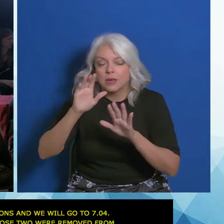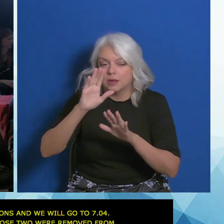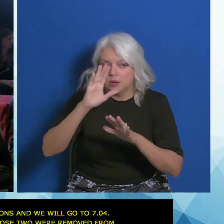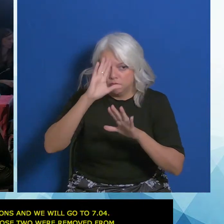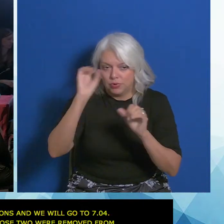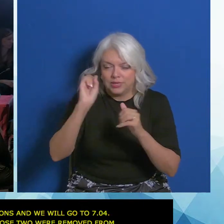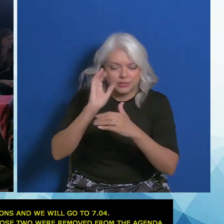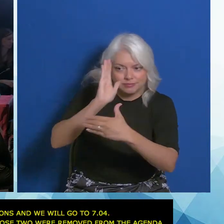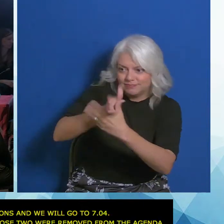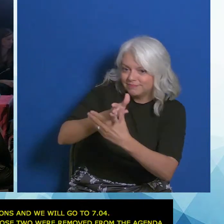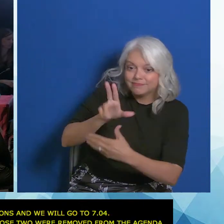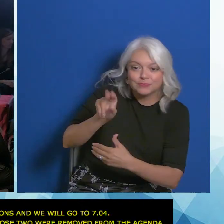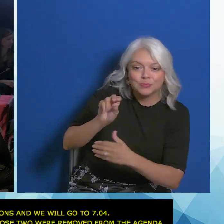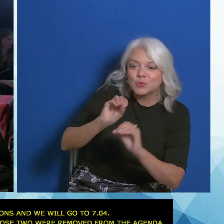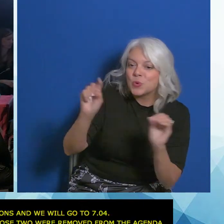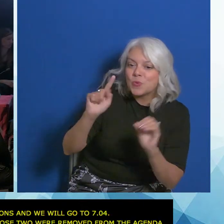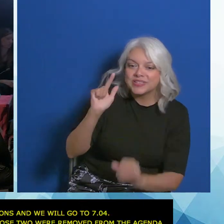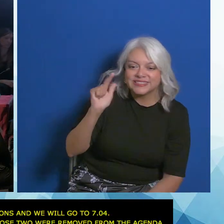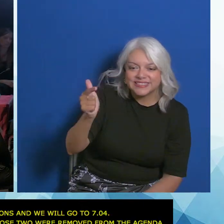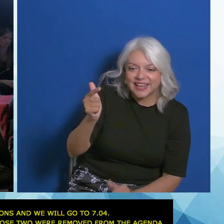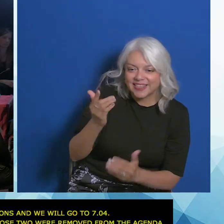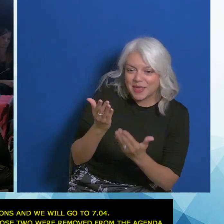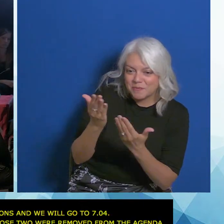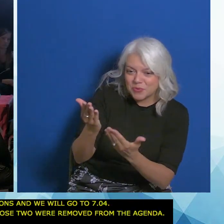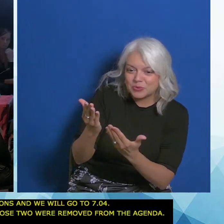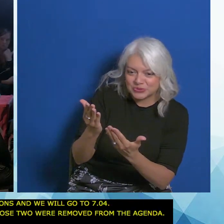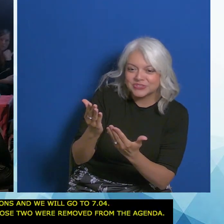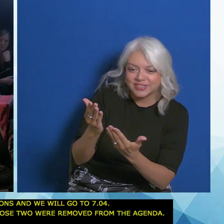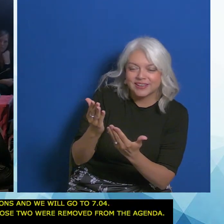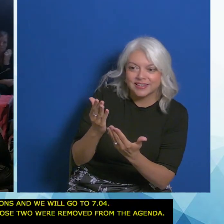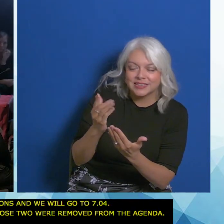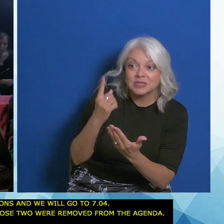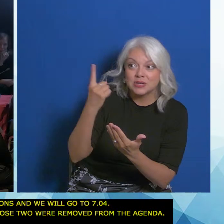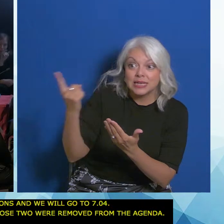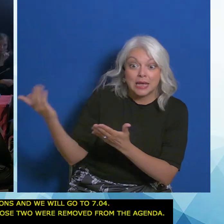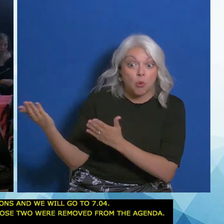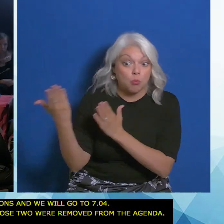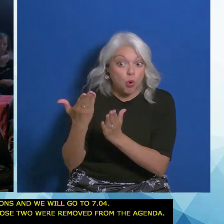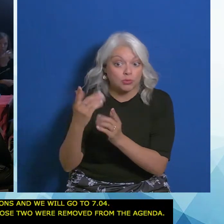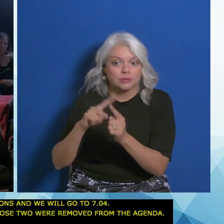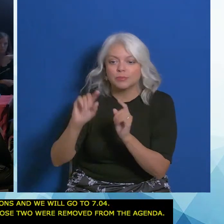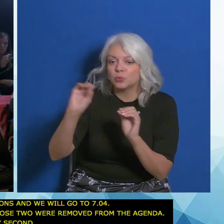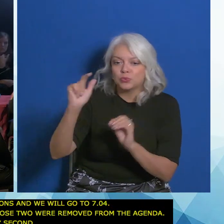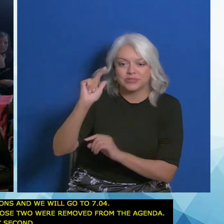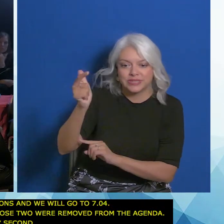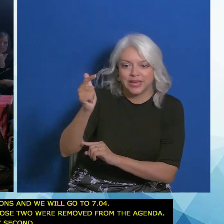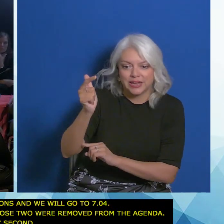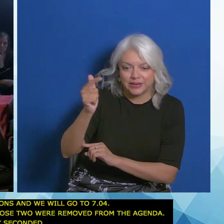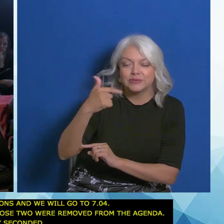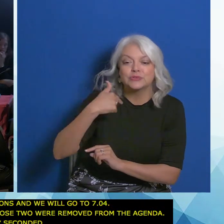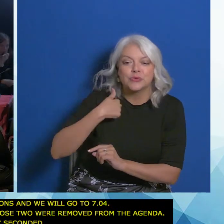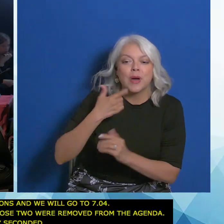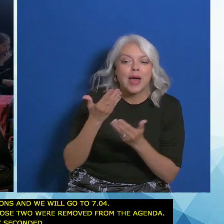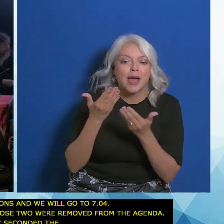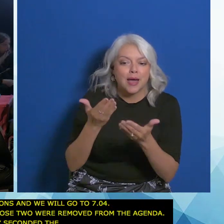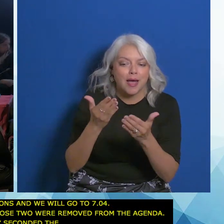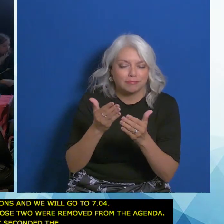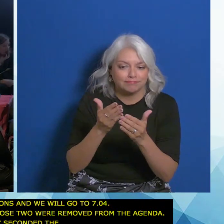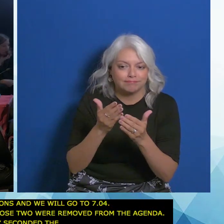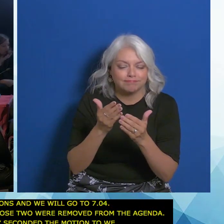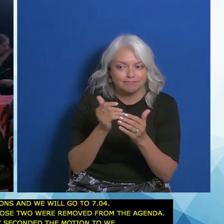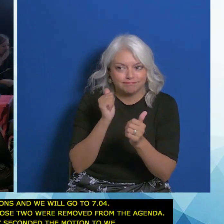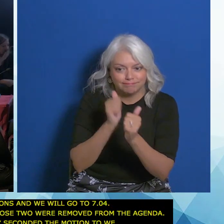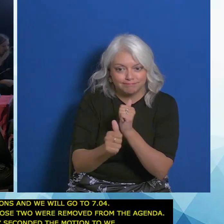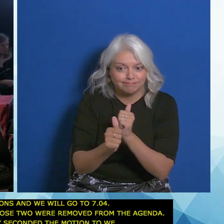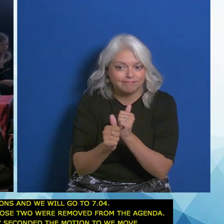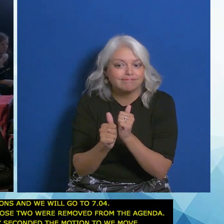not removed. No one seconded the motion to remove them, and I move that we accept the consent agenda. Oh, okay. Yeah.